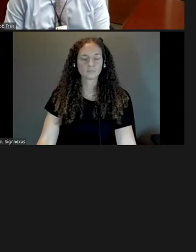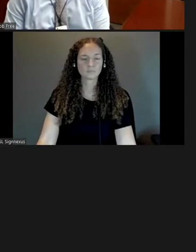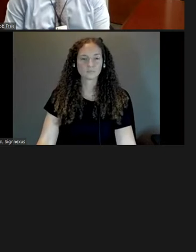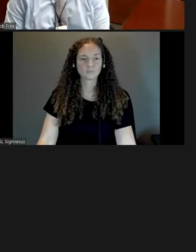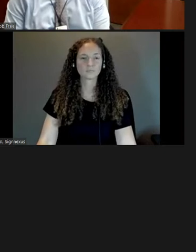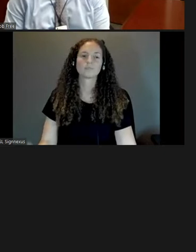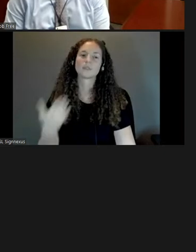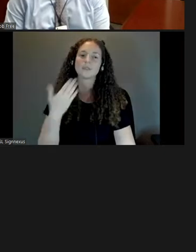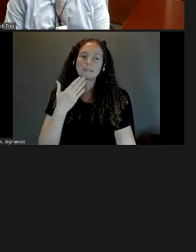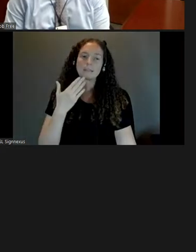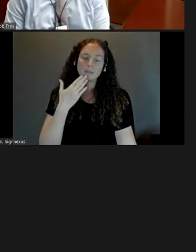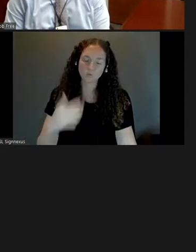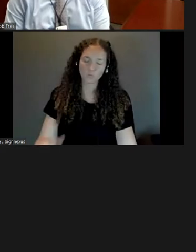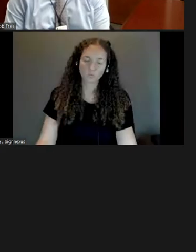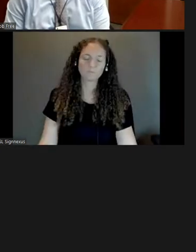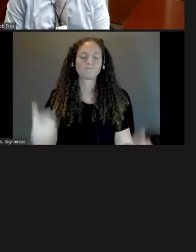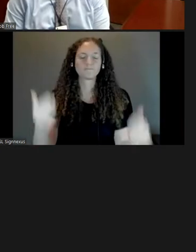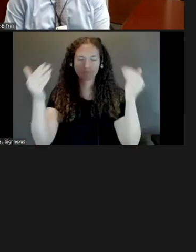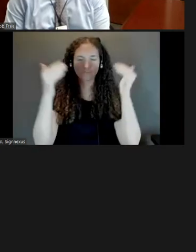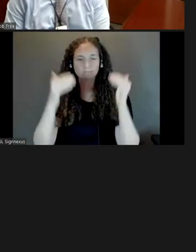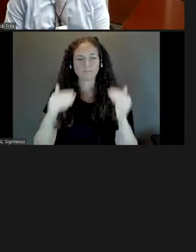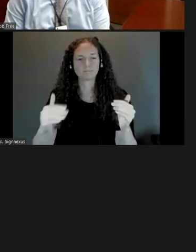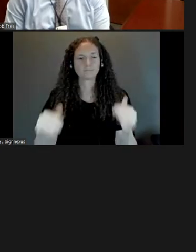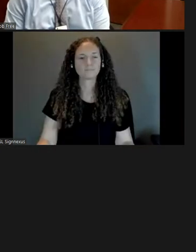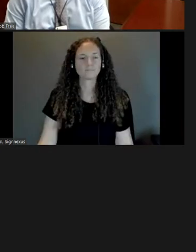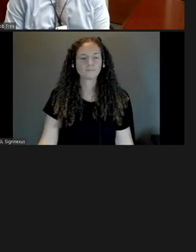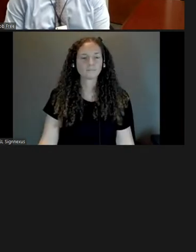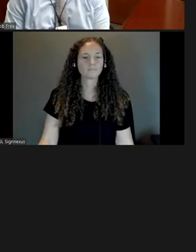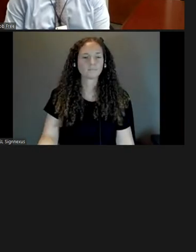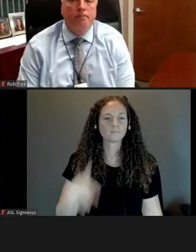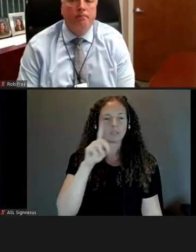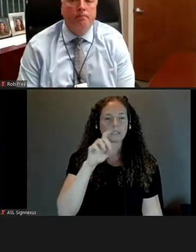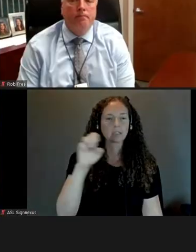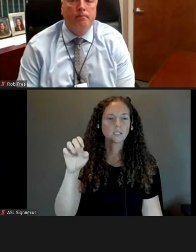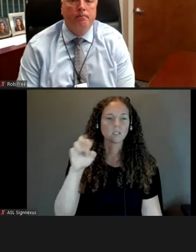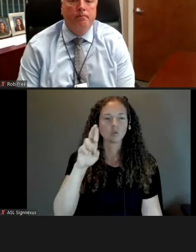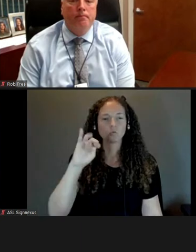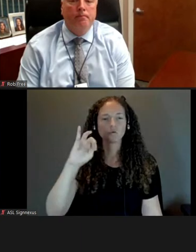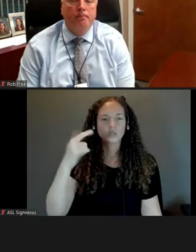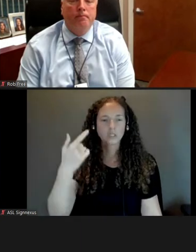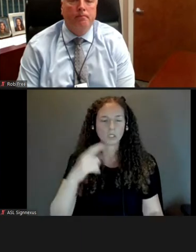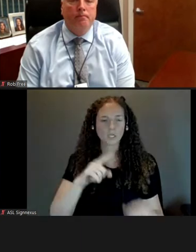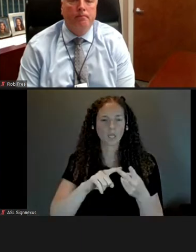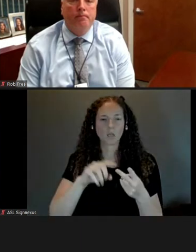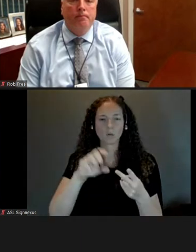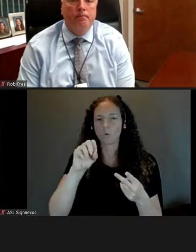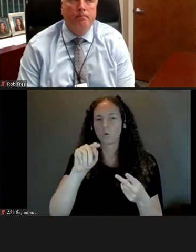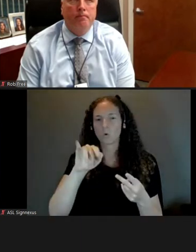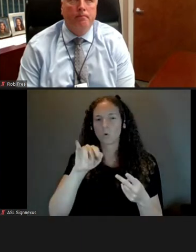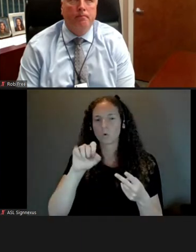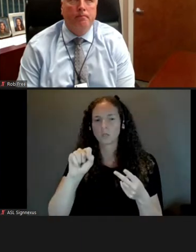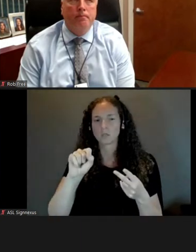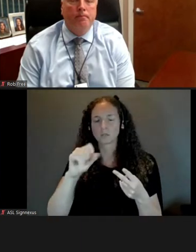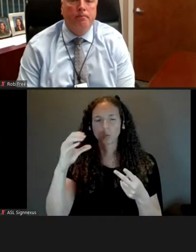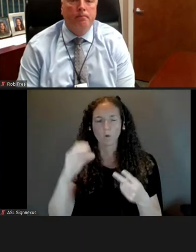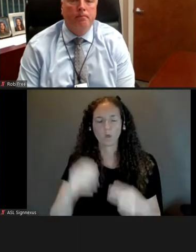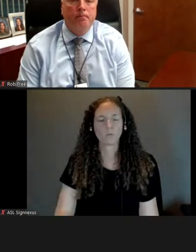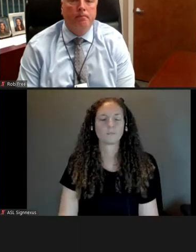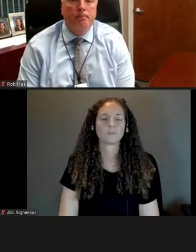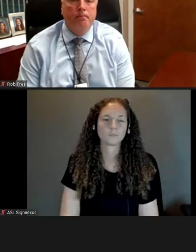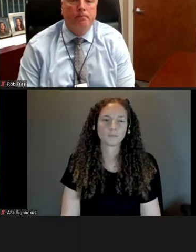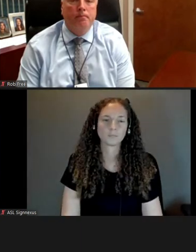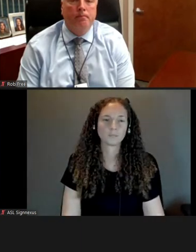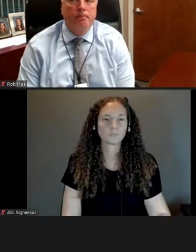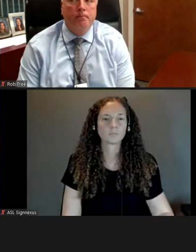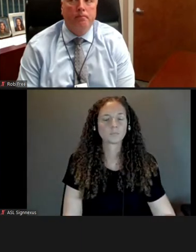Thank you, Deborah. Okay, so next we're gonna have D Ring followed by Otis Comerau.